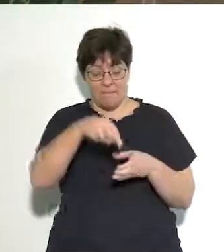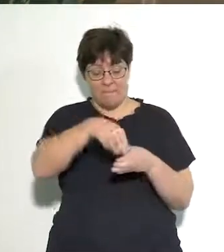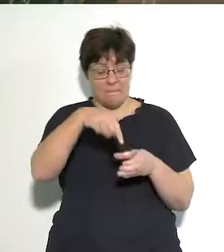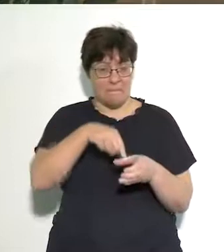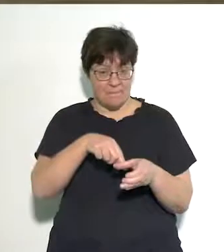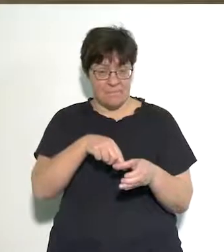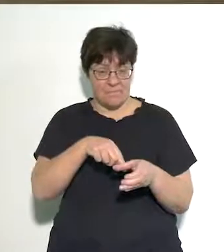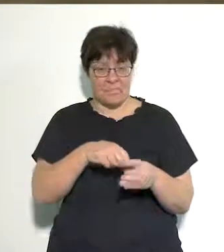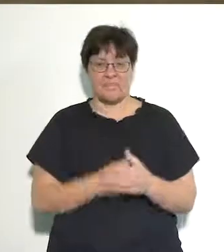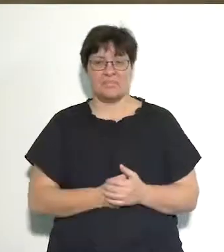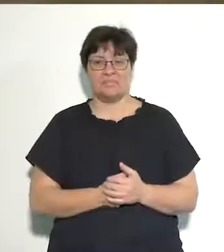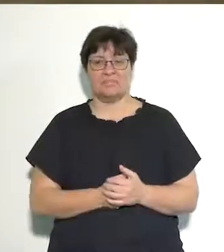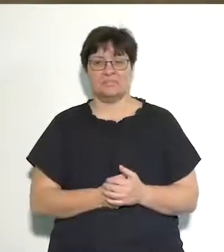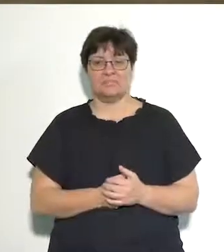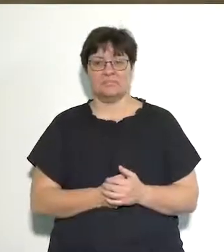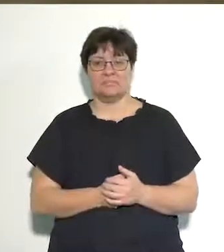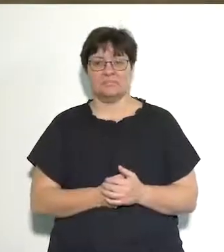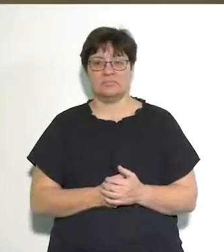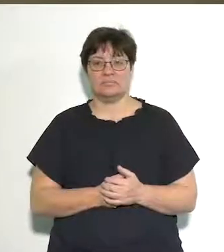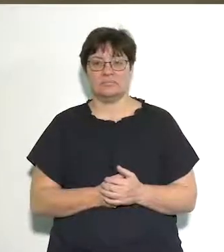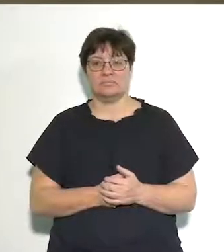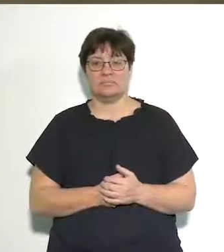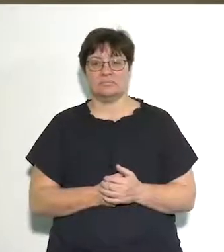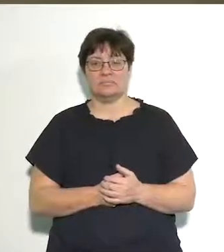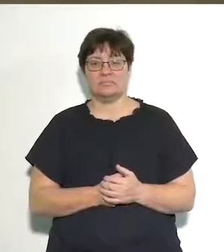side. Get my punch through.